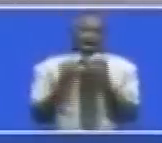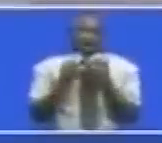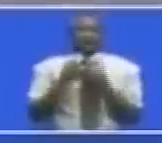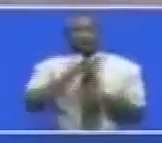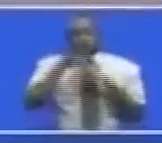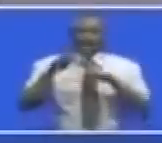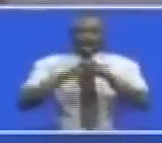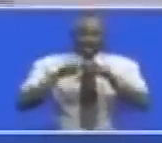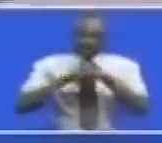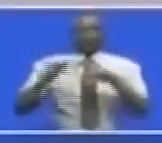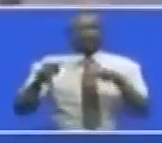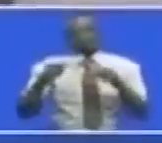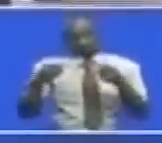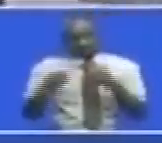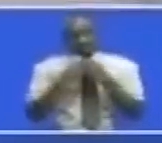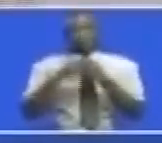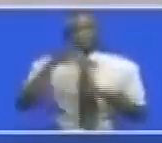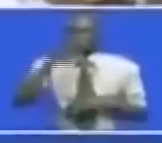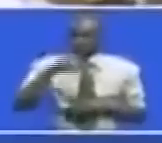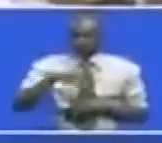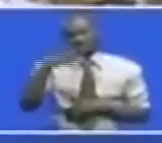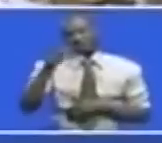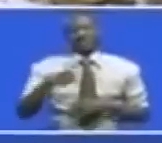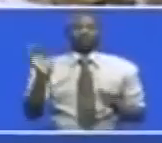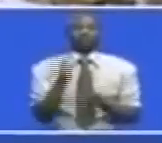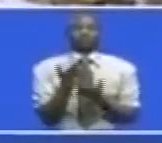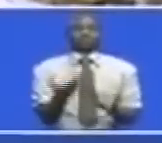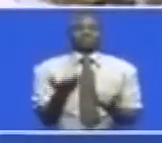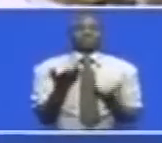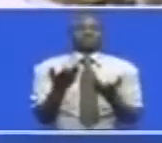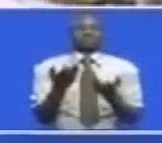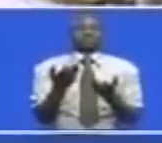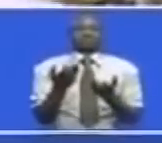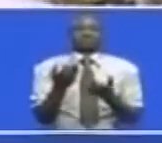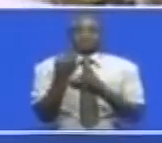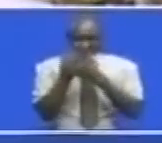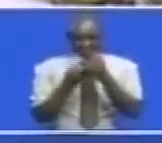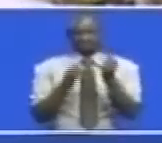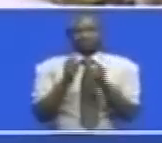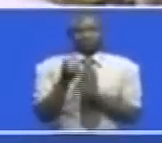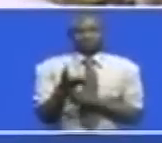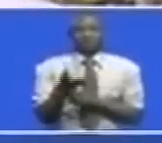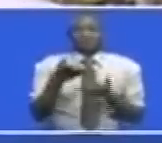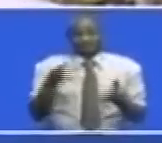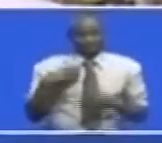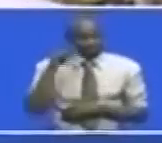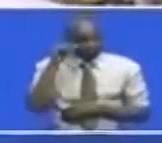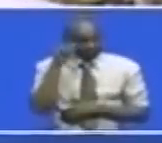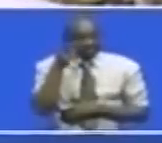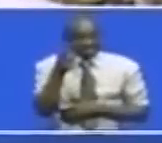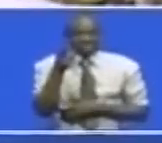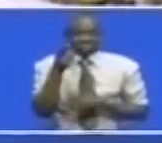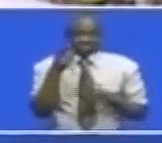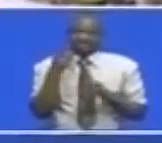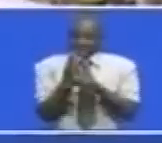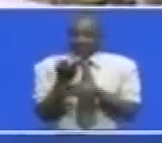All African Games in Congo, Brazzaville. All African Games is gone. There's an event in Mombasa at the end of the year